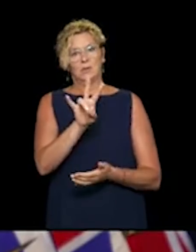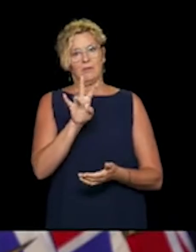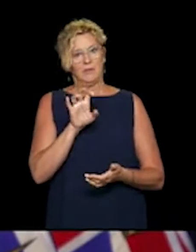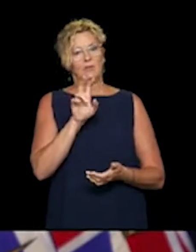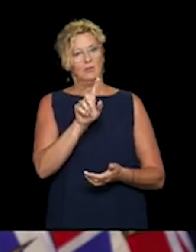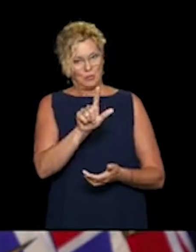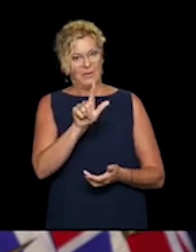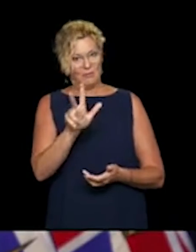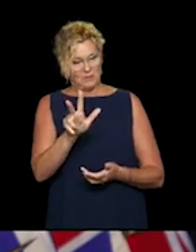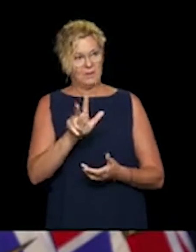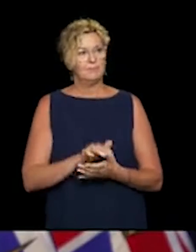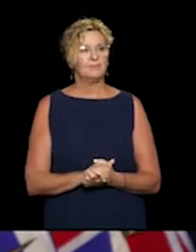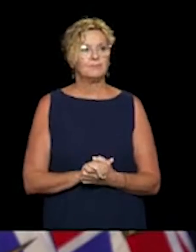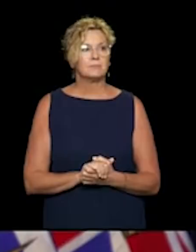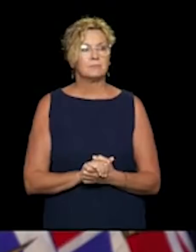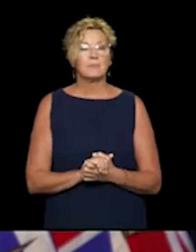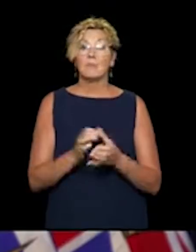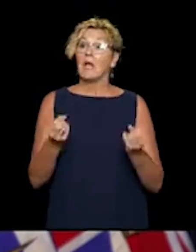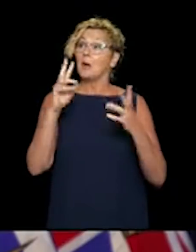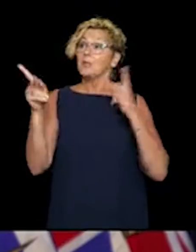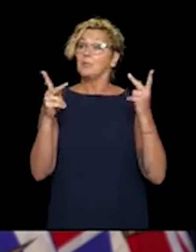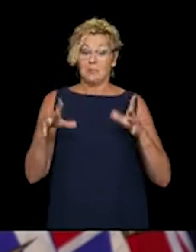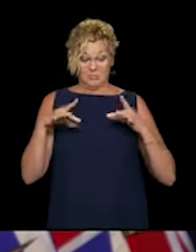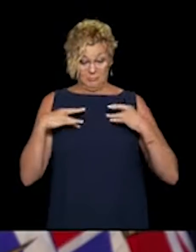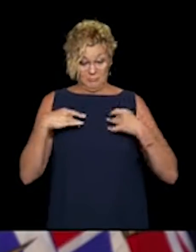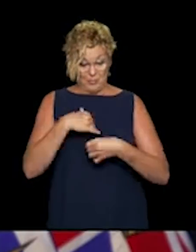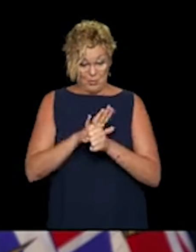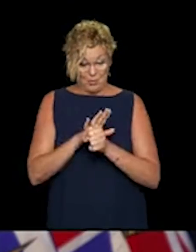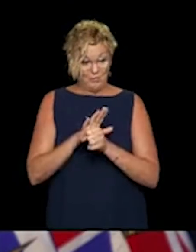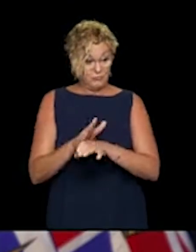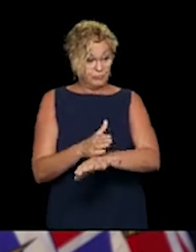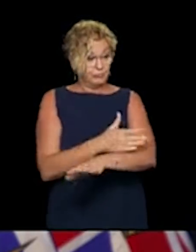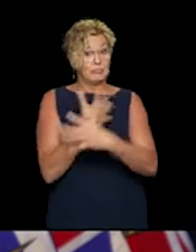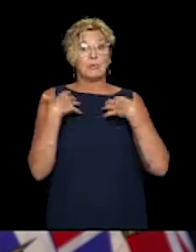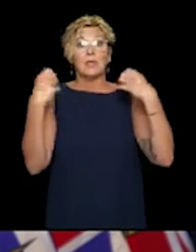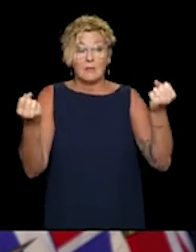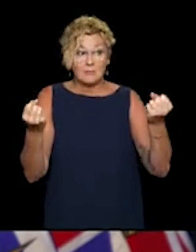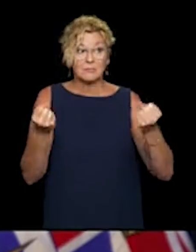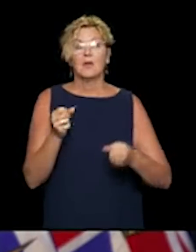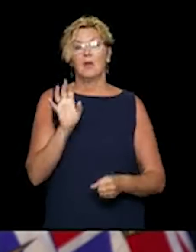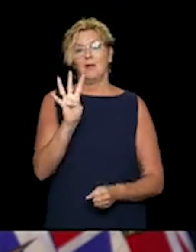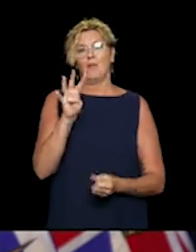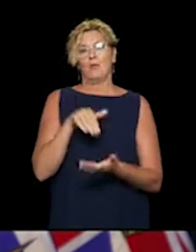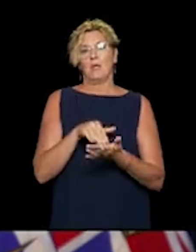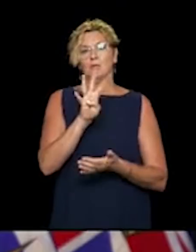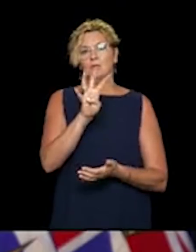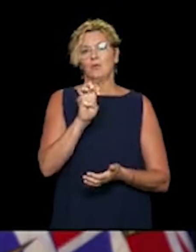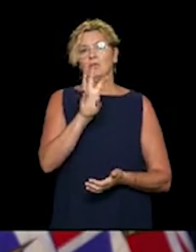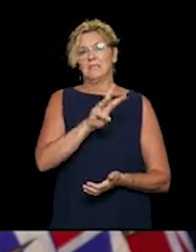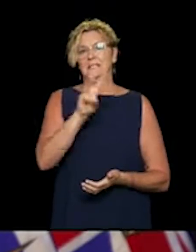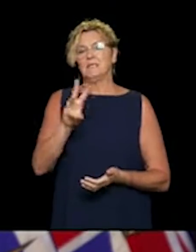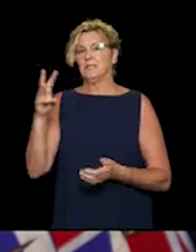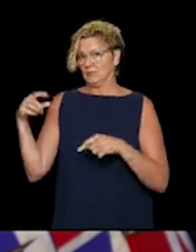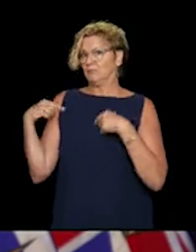In terms of outbreaks, we have 1 new healthcare outbreak in the Normanna long-term care home in Fraser Health, where we have